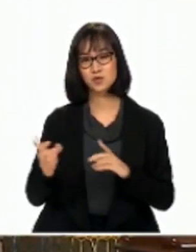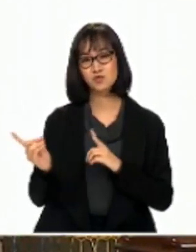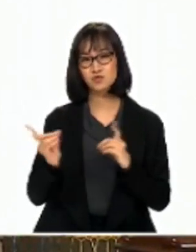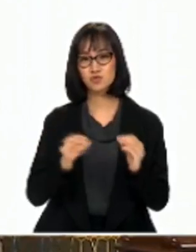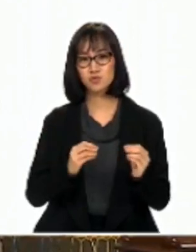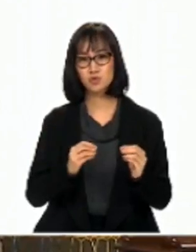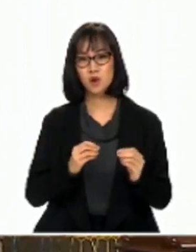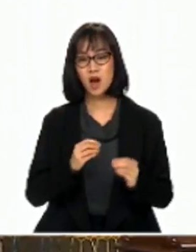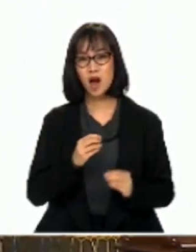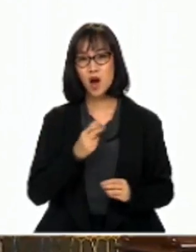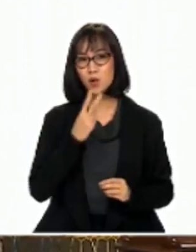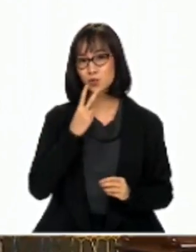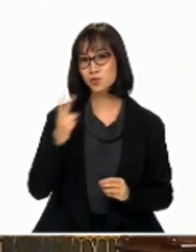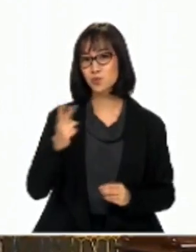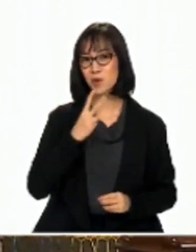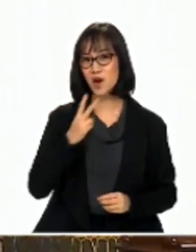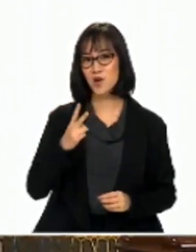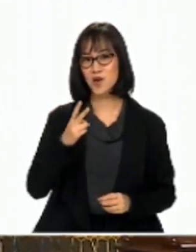and alcohol.